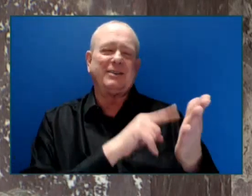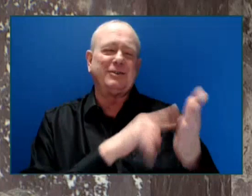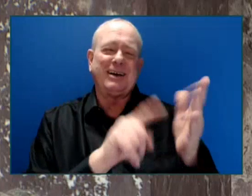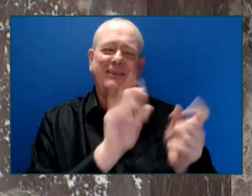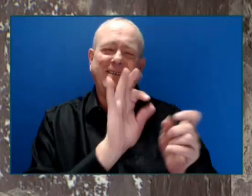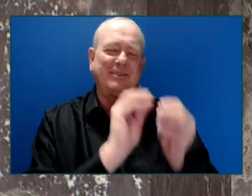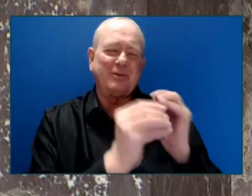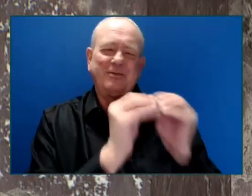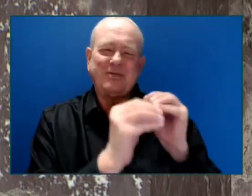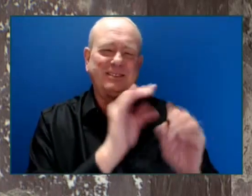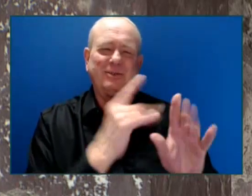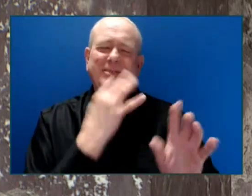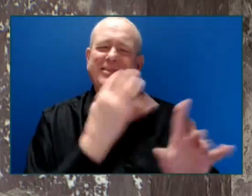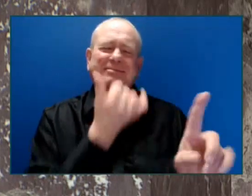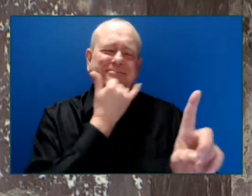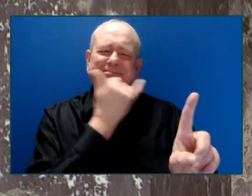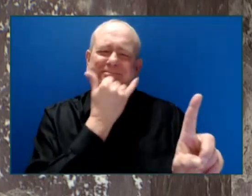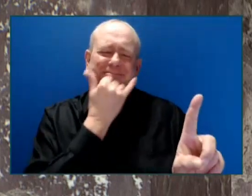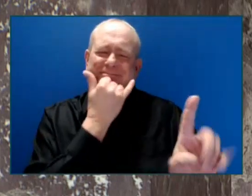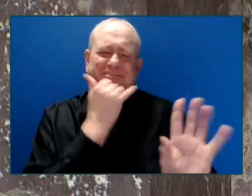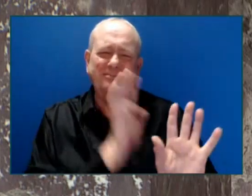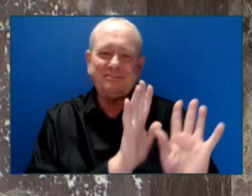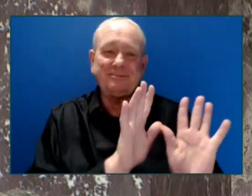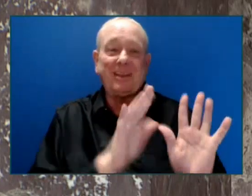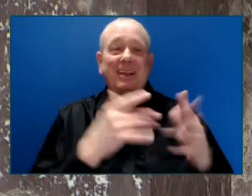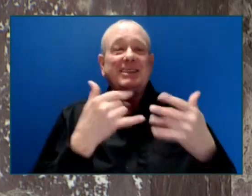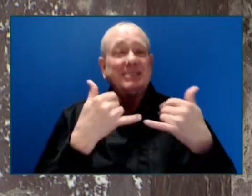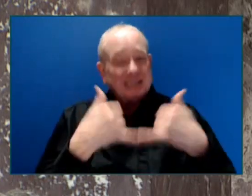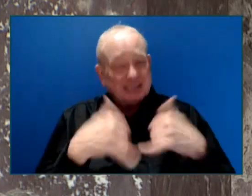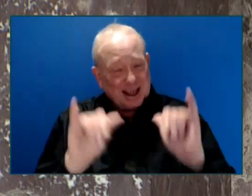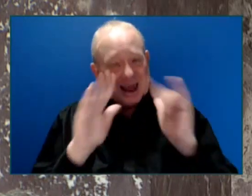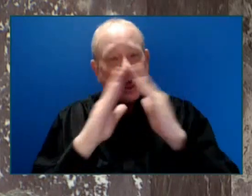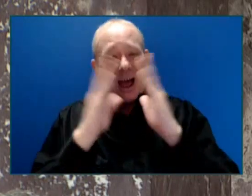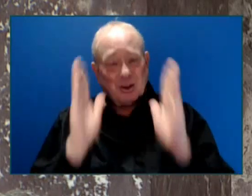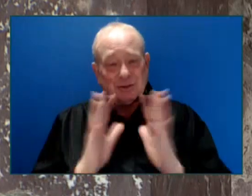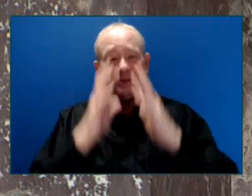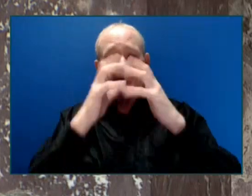can still be built in communities, Honourable Speaker. If people can afford them,